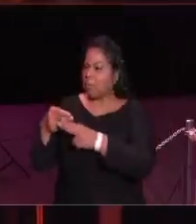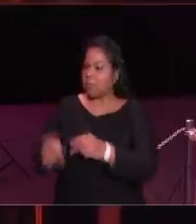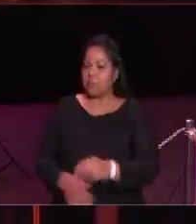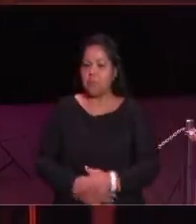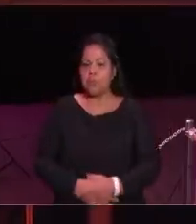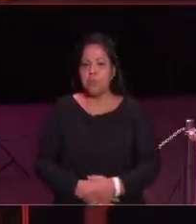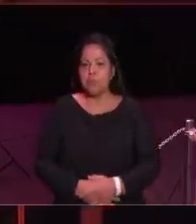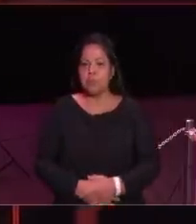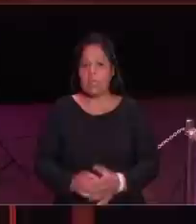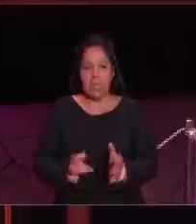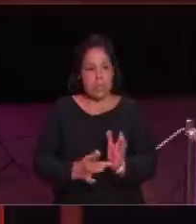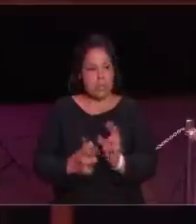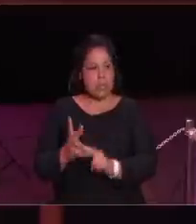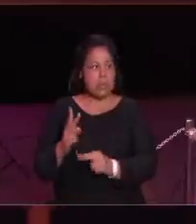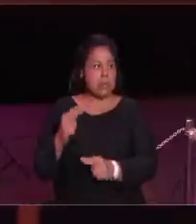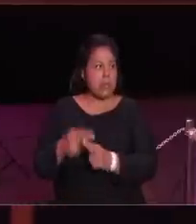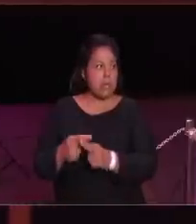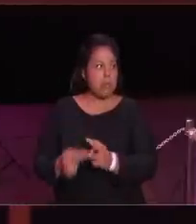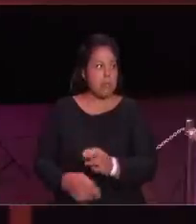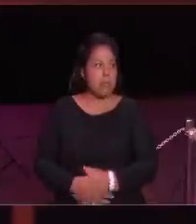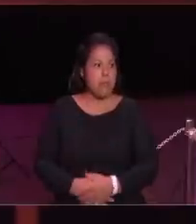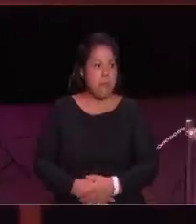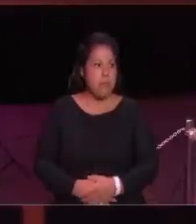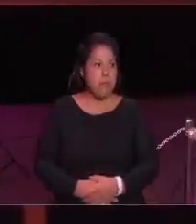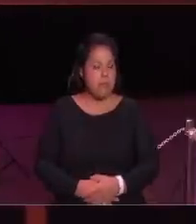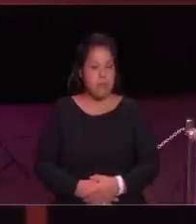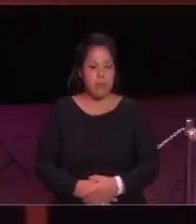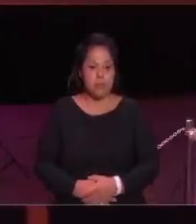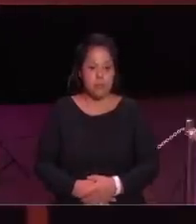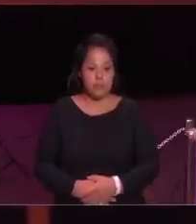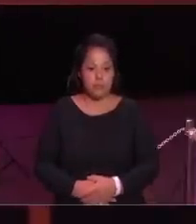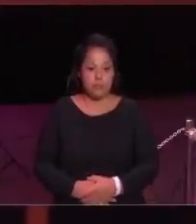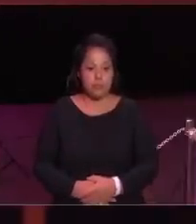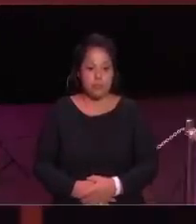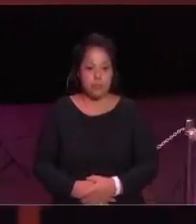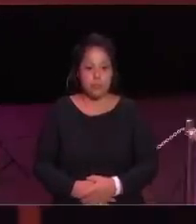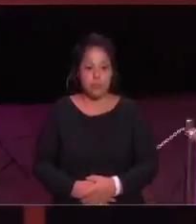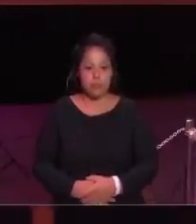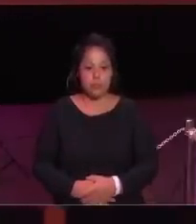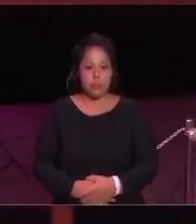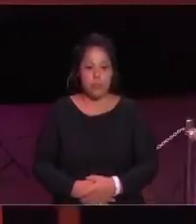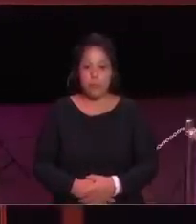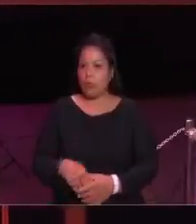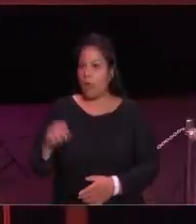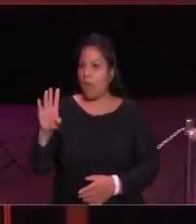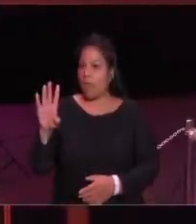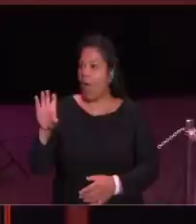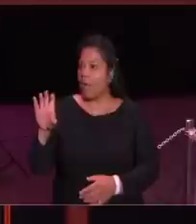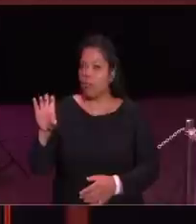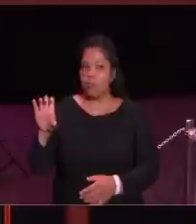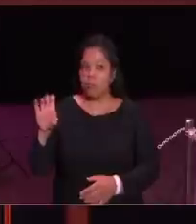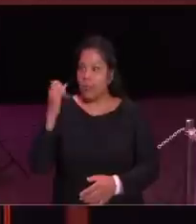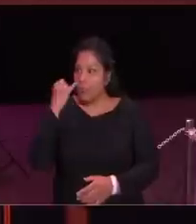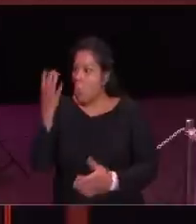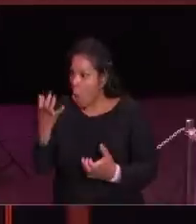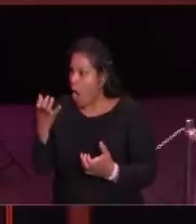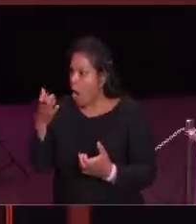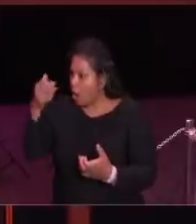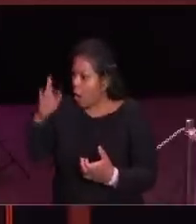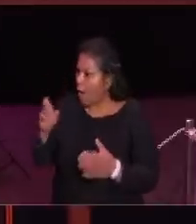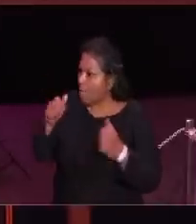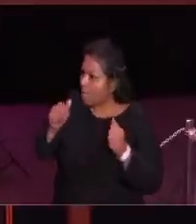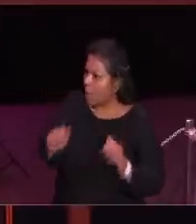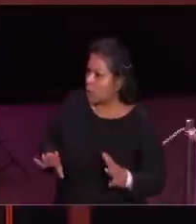In Jesus' name. 500, usted quiere que Dios lo bendiga, ¿por